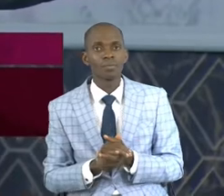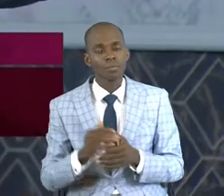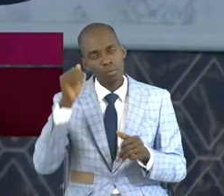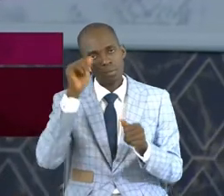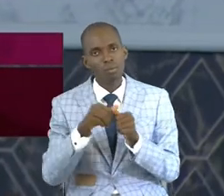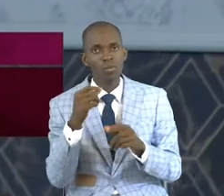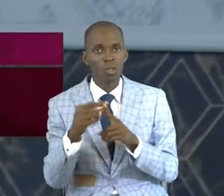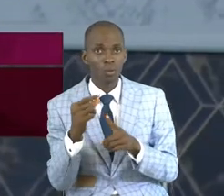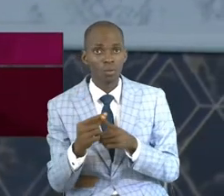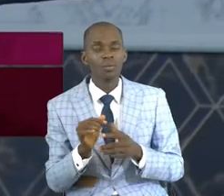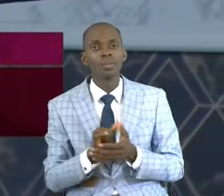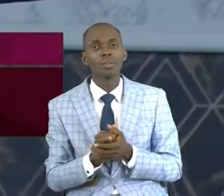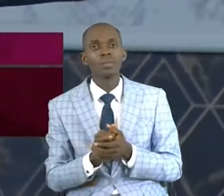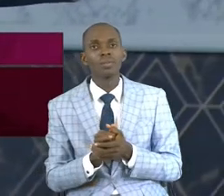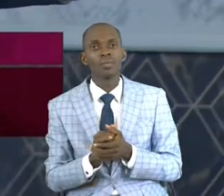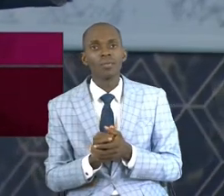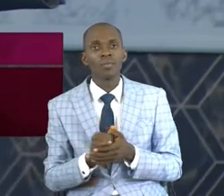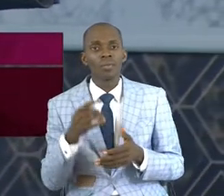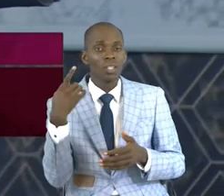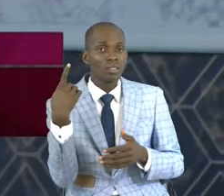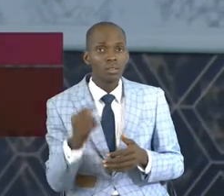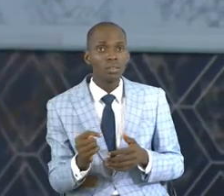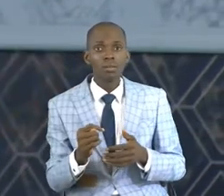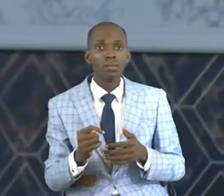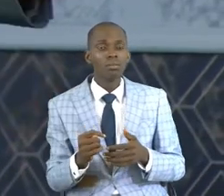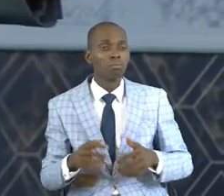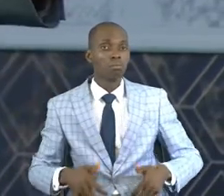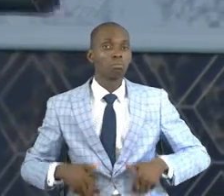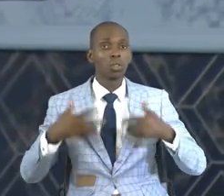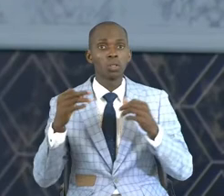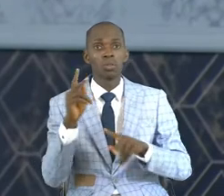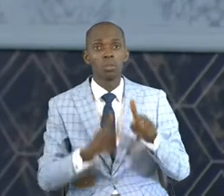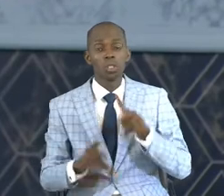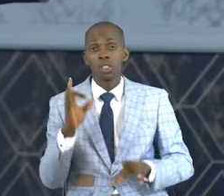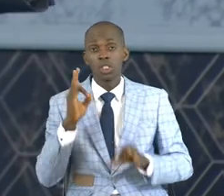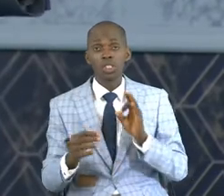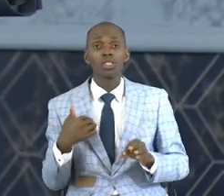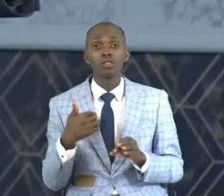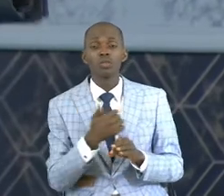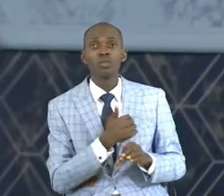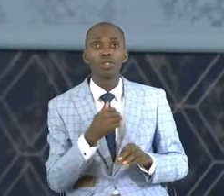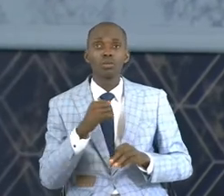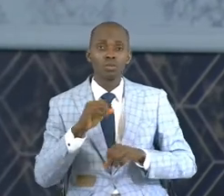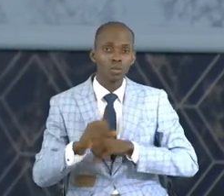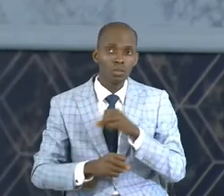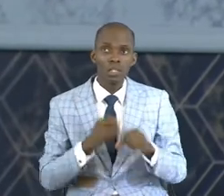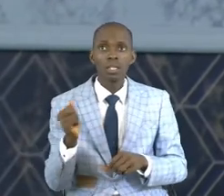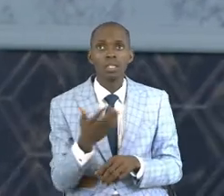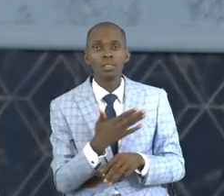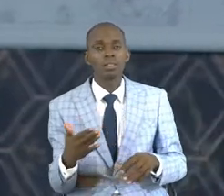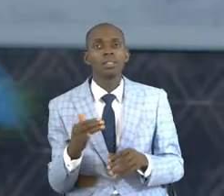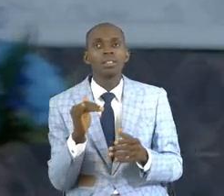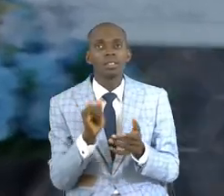the indignation of the people, if we suffer anything that the people that they